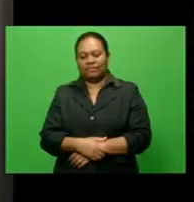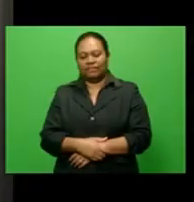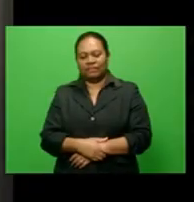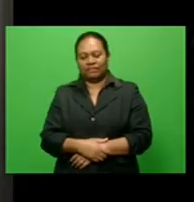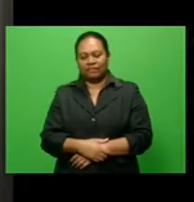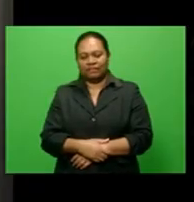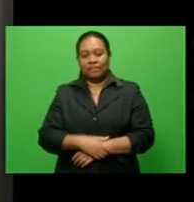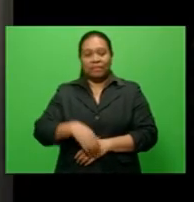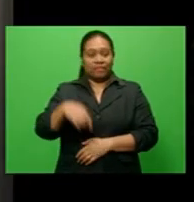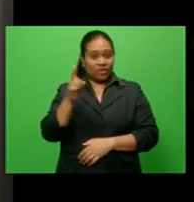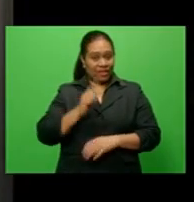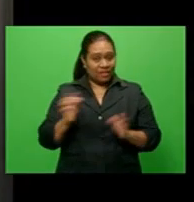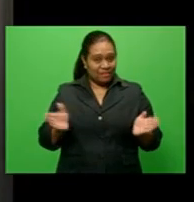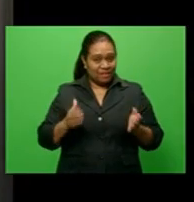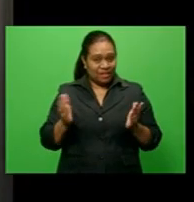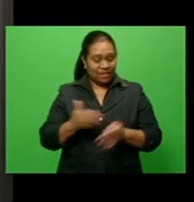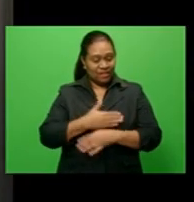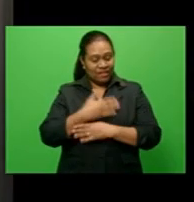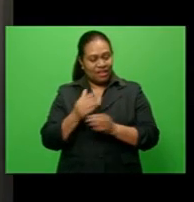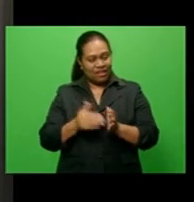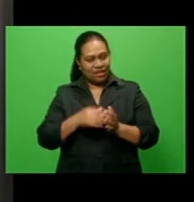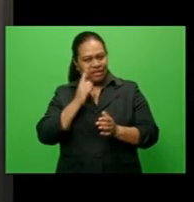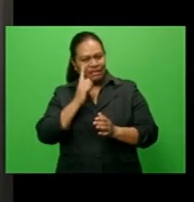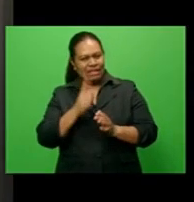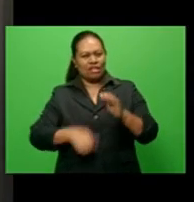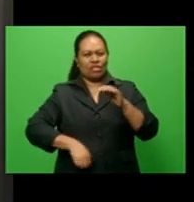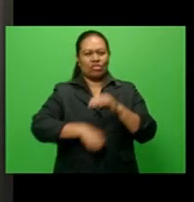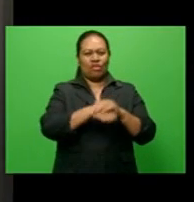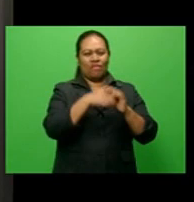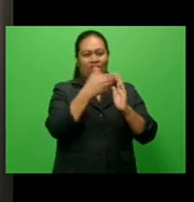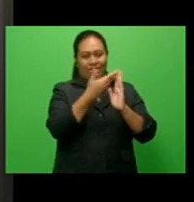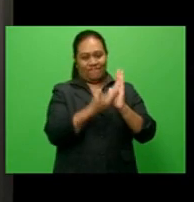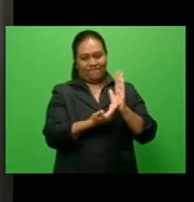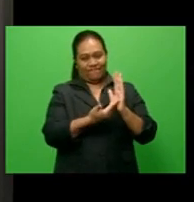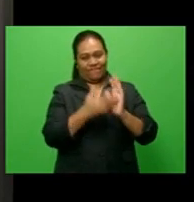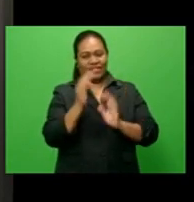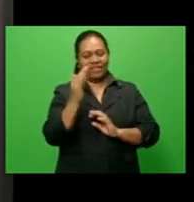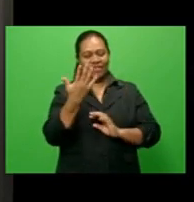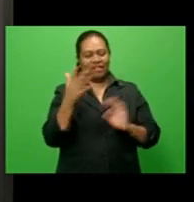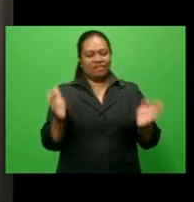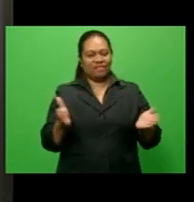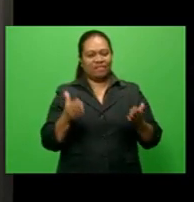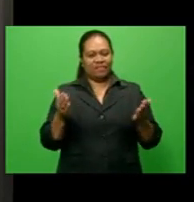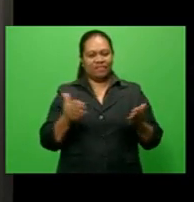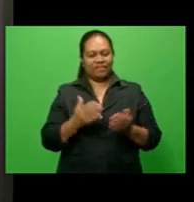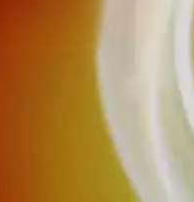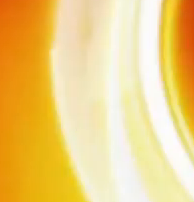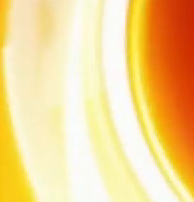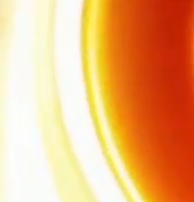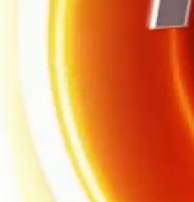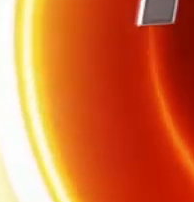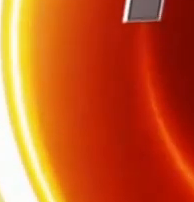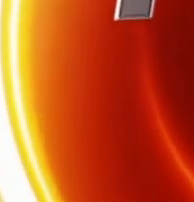In today's Play of the Day, we take a look at the top 5 plays from the NBA's first Western Conference play-in.